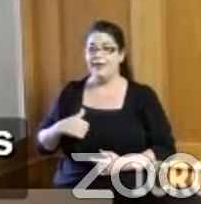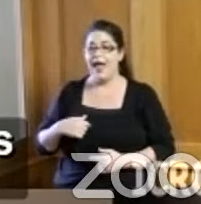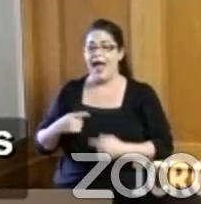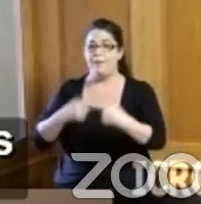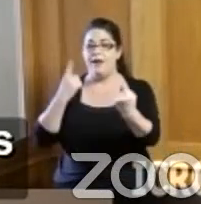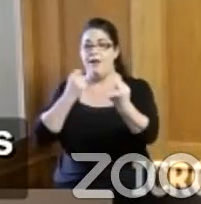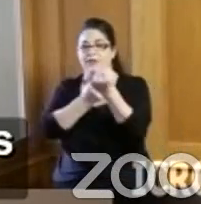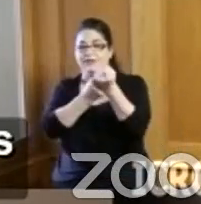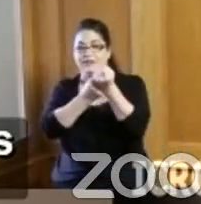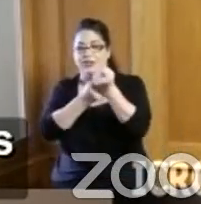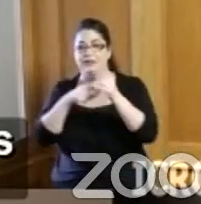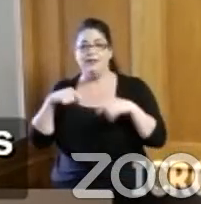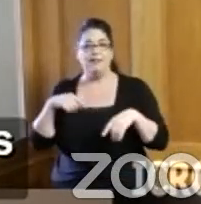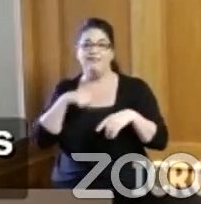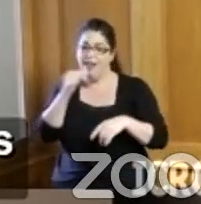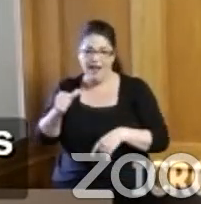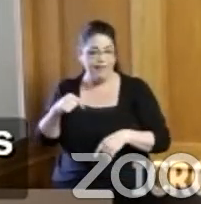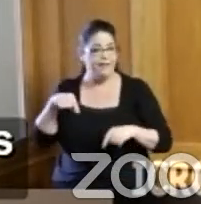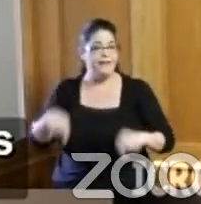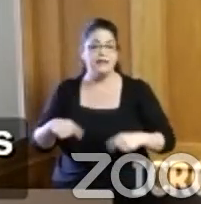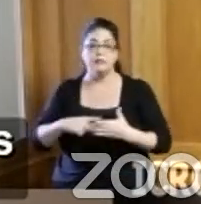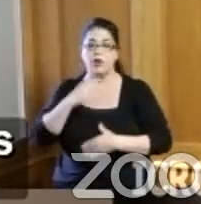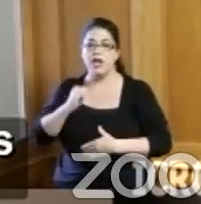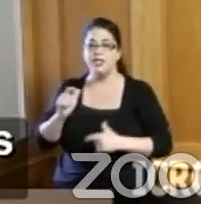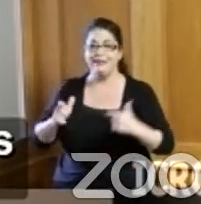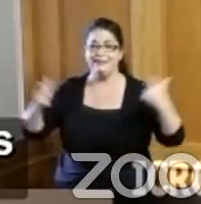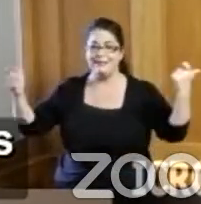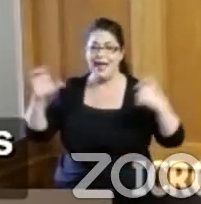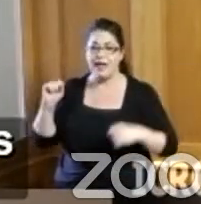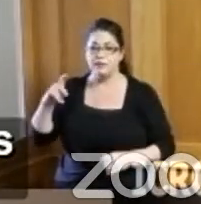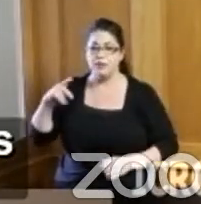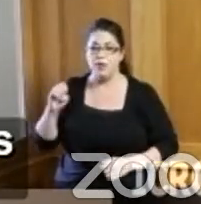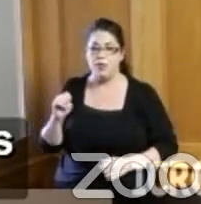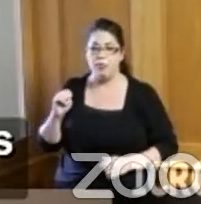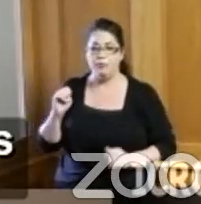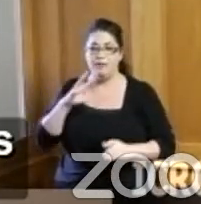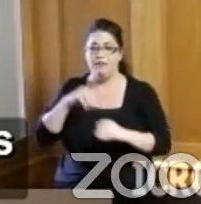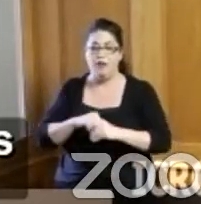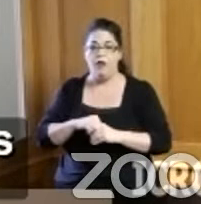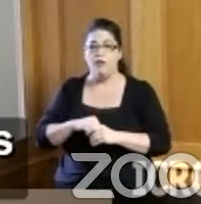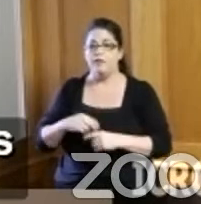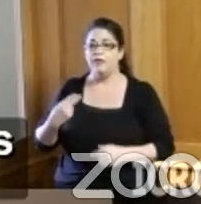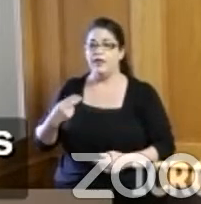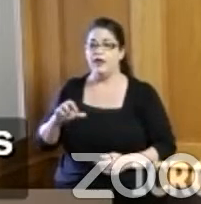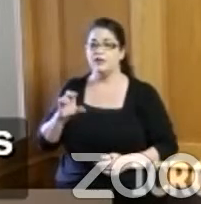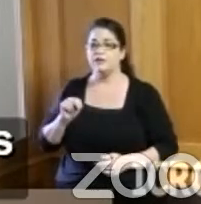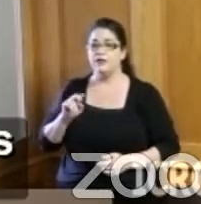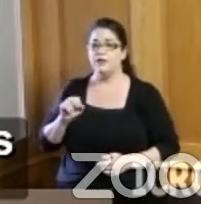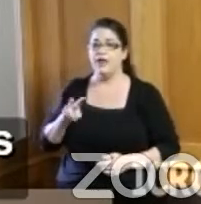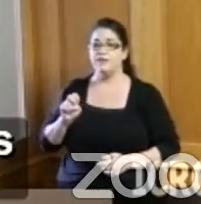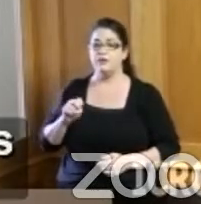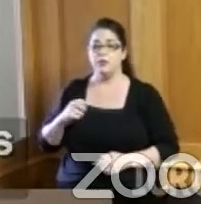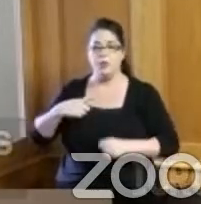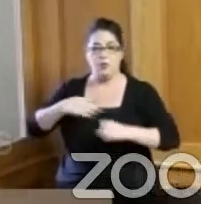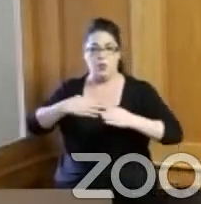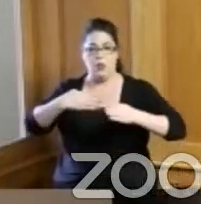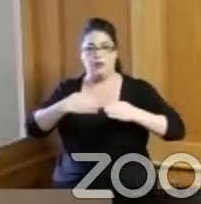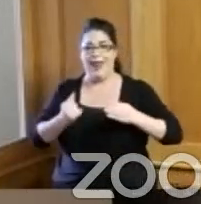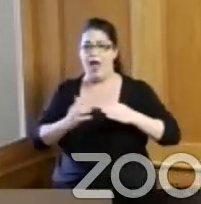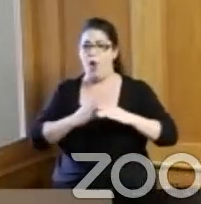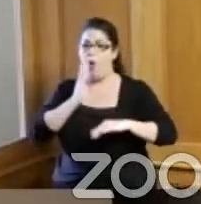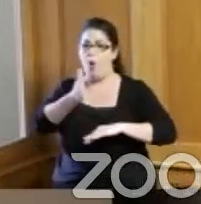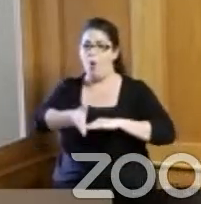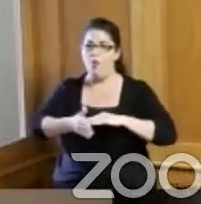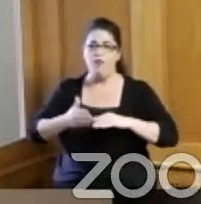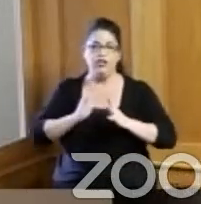this project, especially in terms of its size and scope. The Harrison Avenue corridor right now is already overloaded